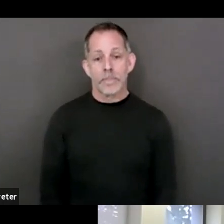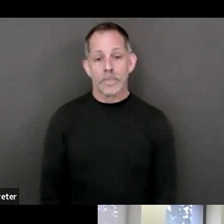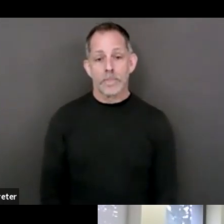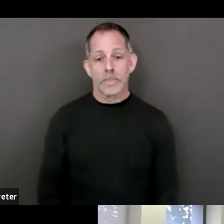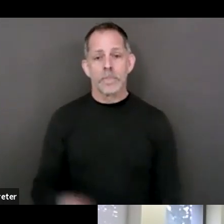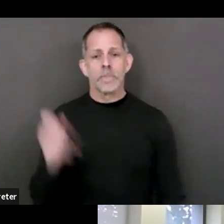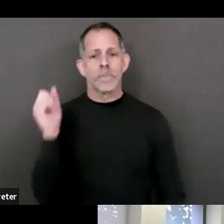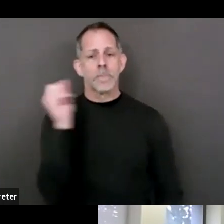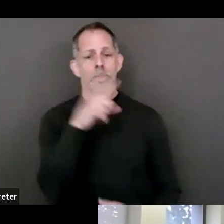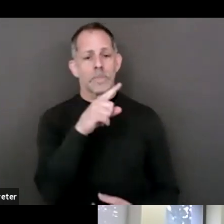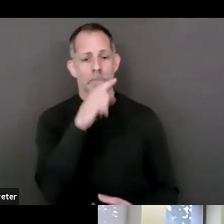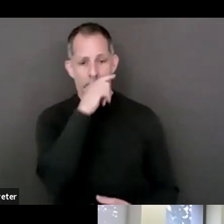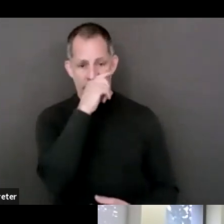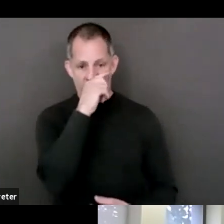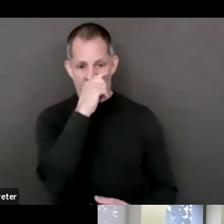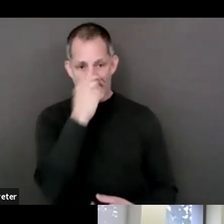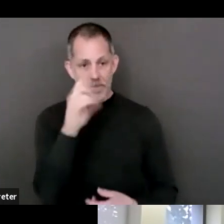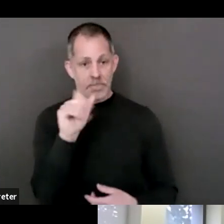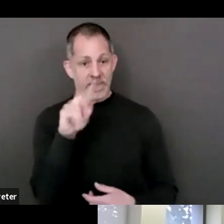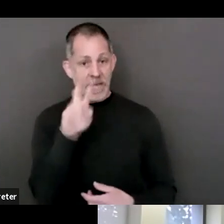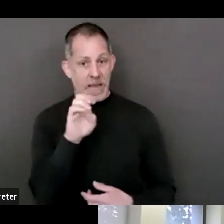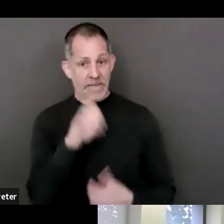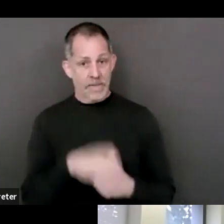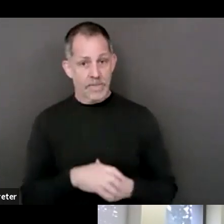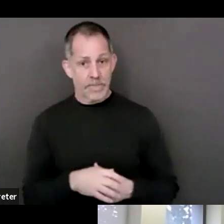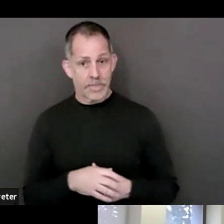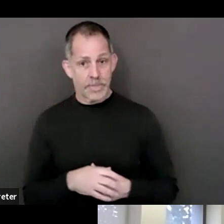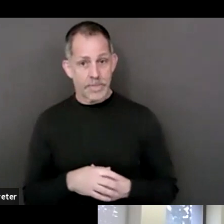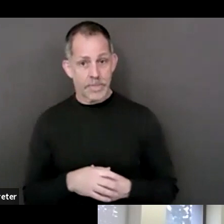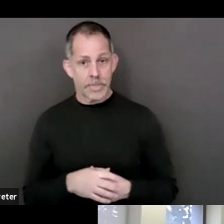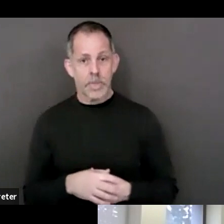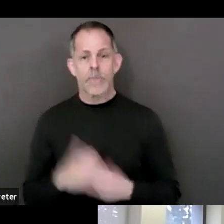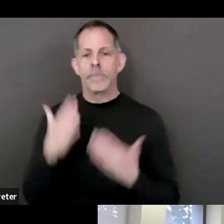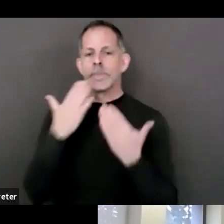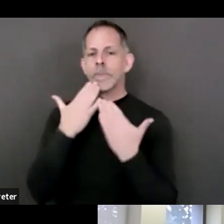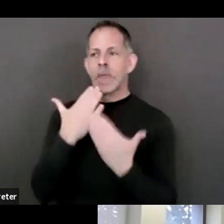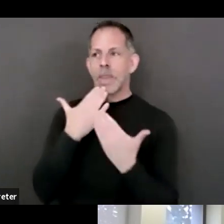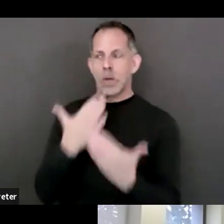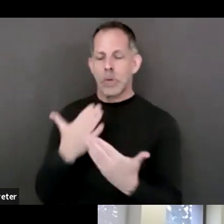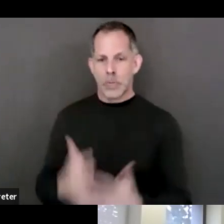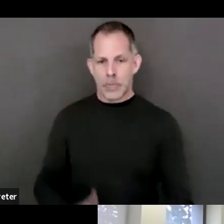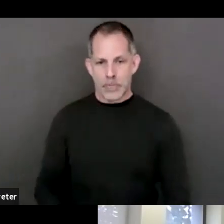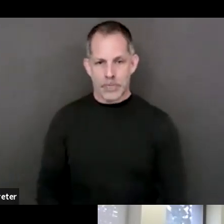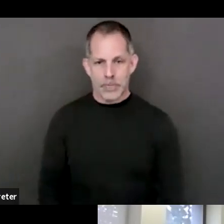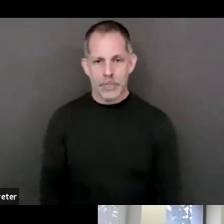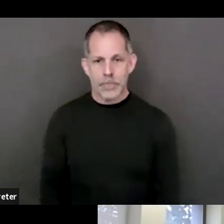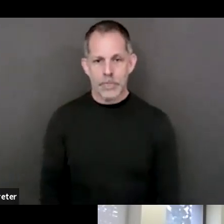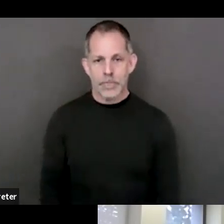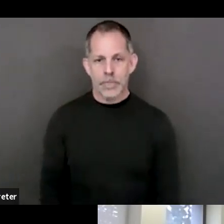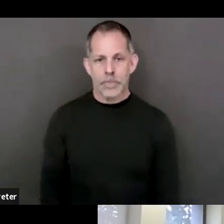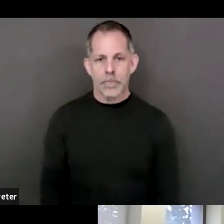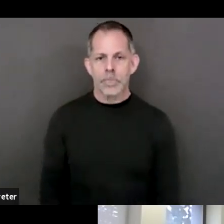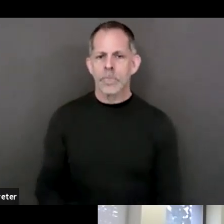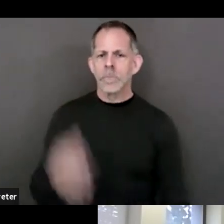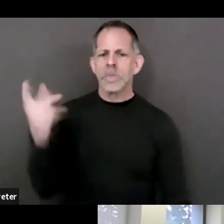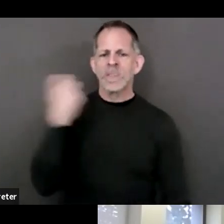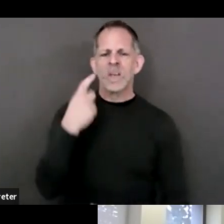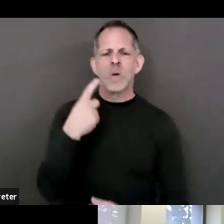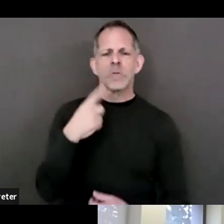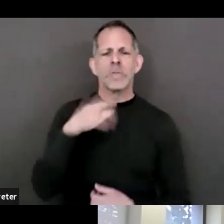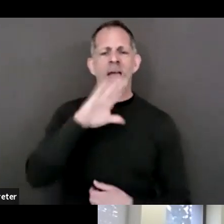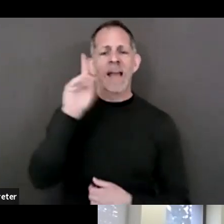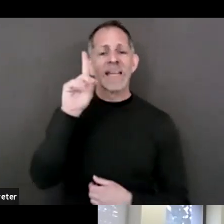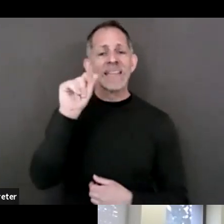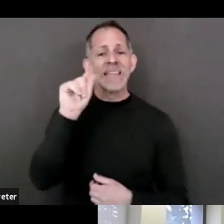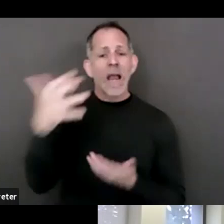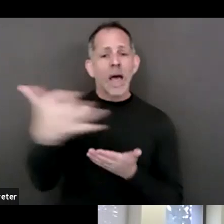Man, thank you. Is there any data being collected to determine if the mRNA vaccines are having